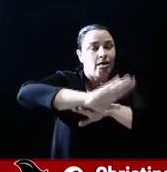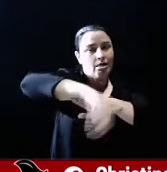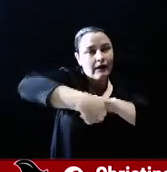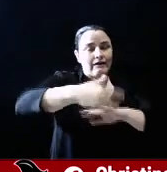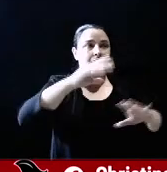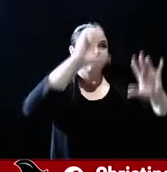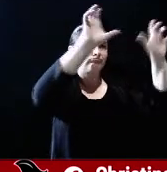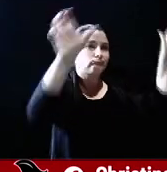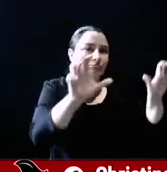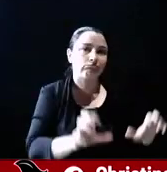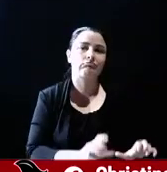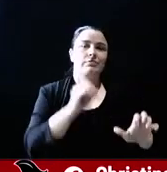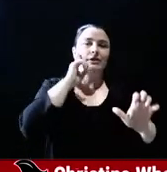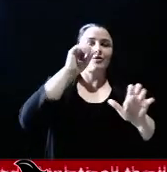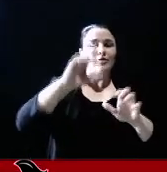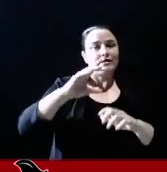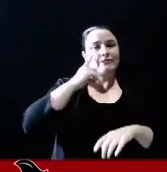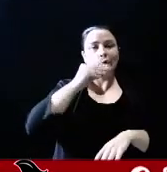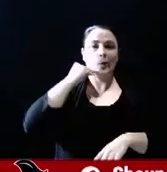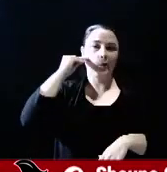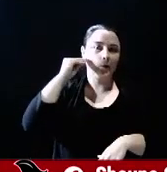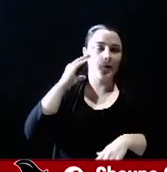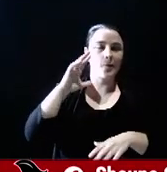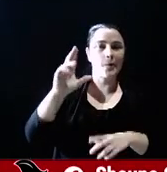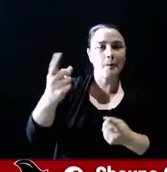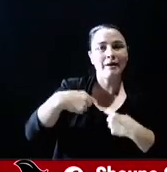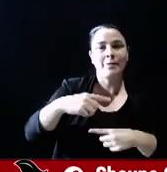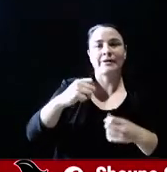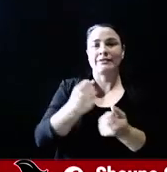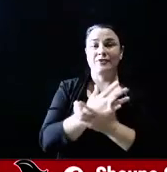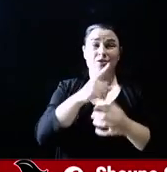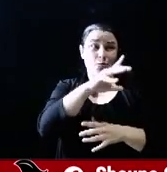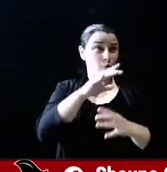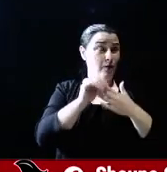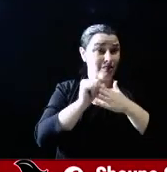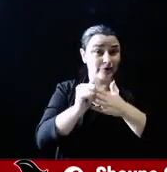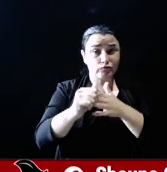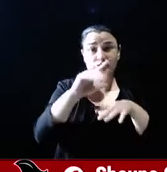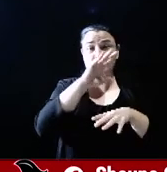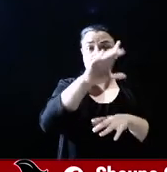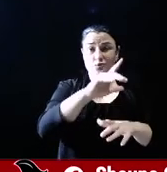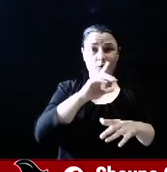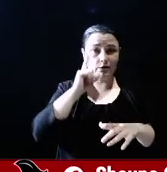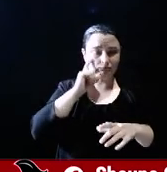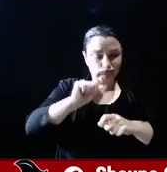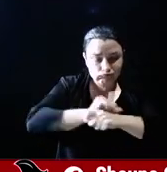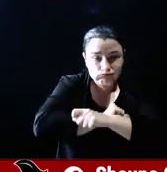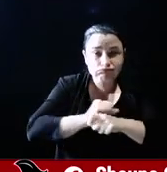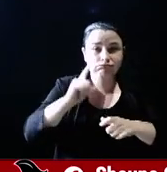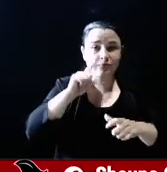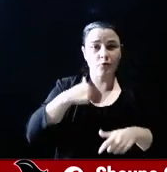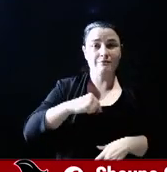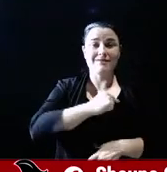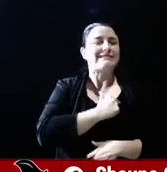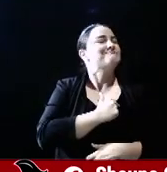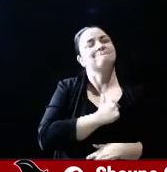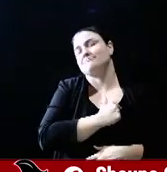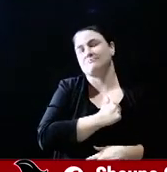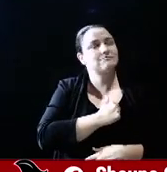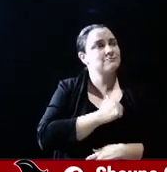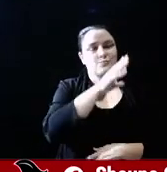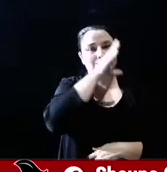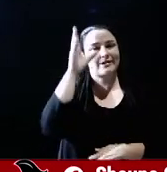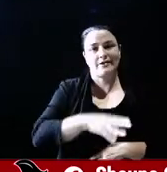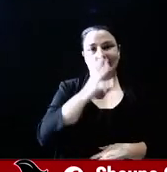determination to display the leadership and efforts of students was never overlooked and always appreciated. Thank you, Mr.